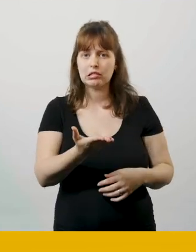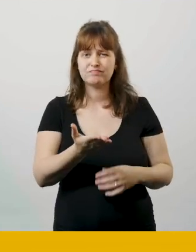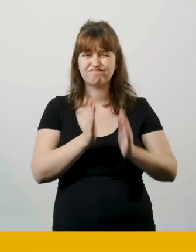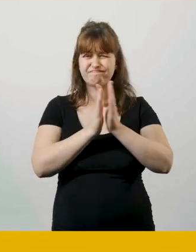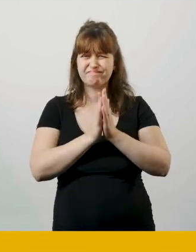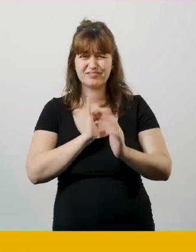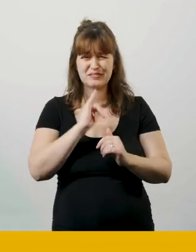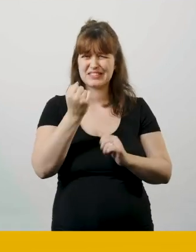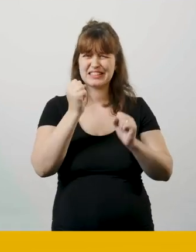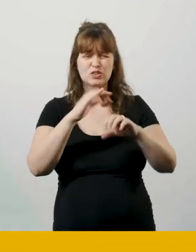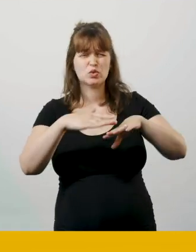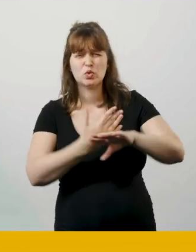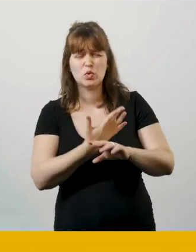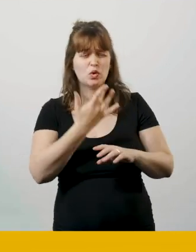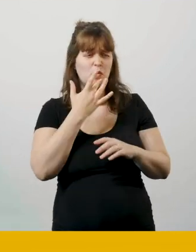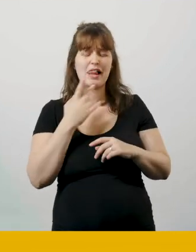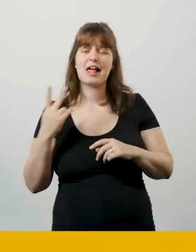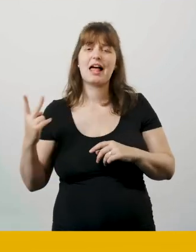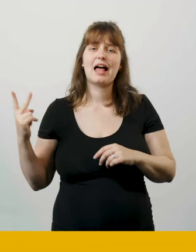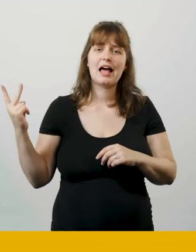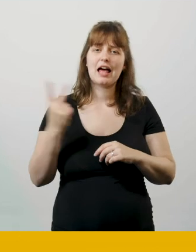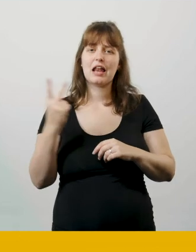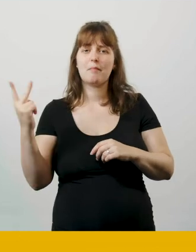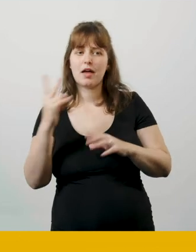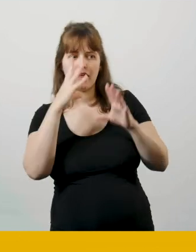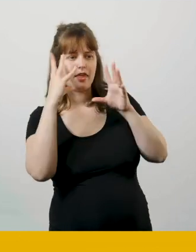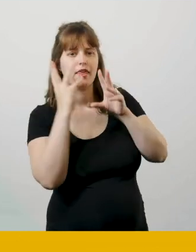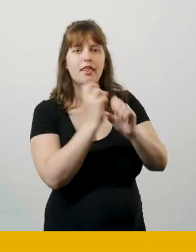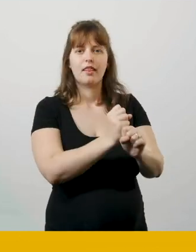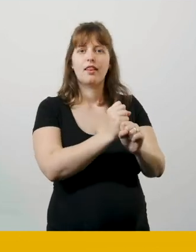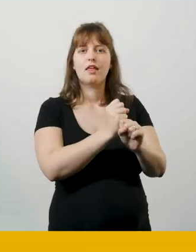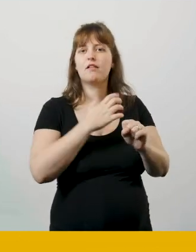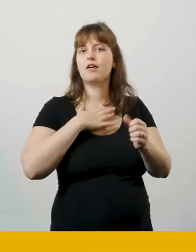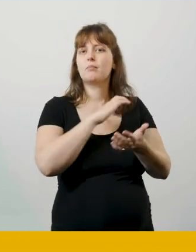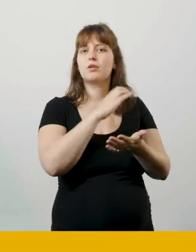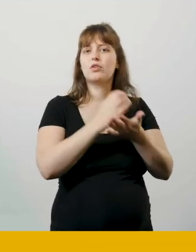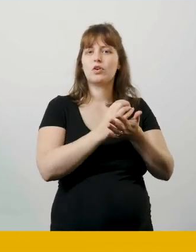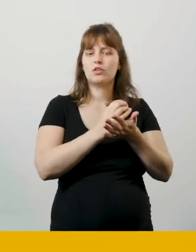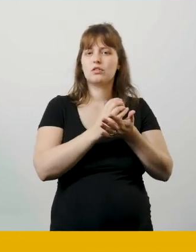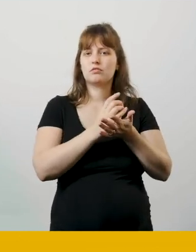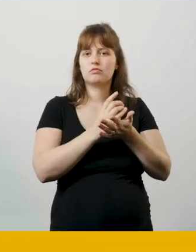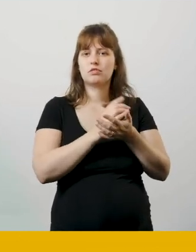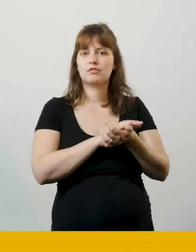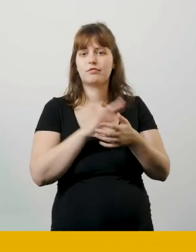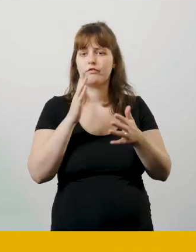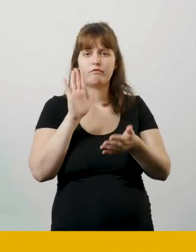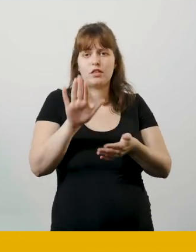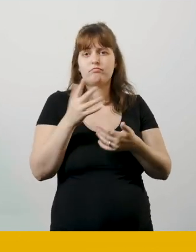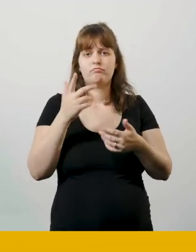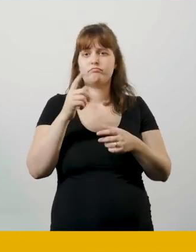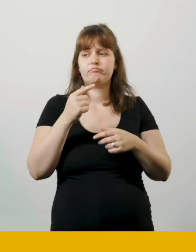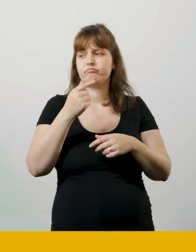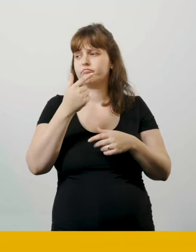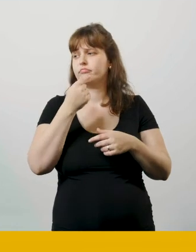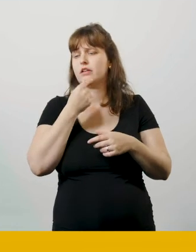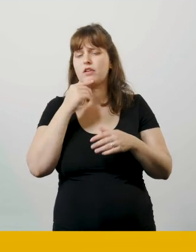that appeals different people from different walk of life, and please make the